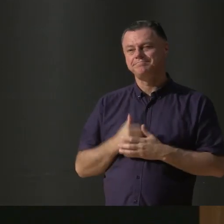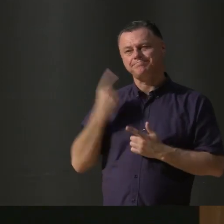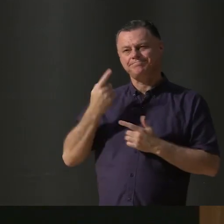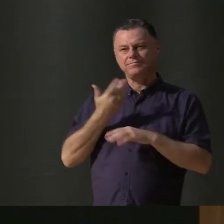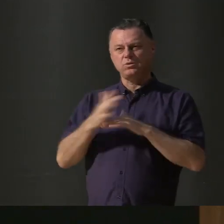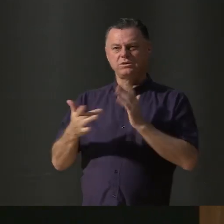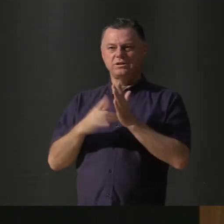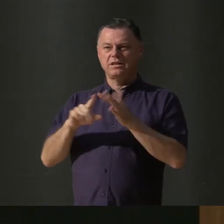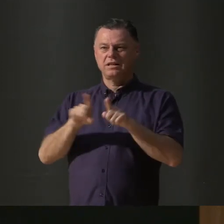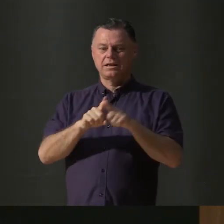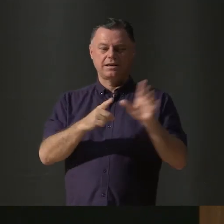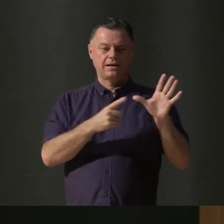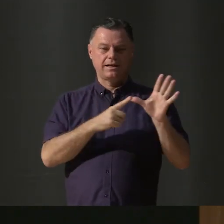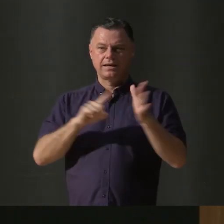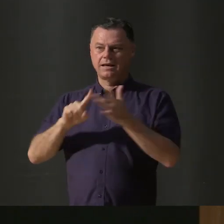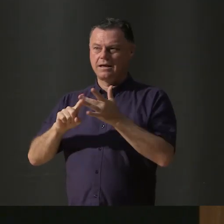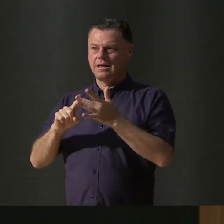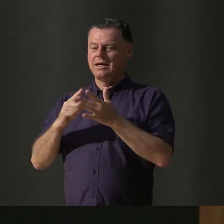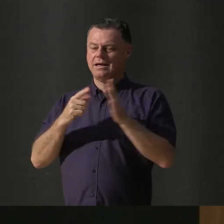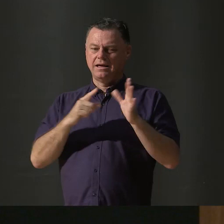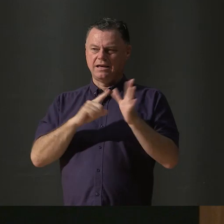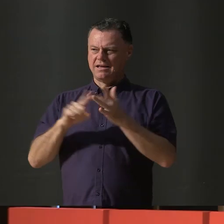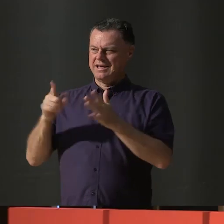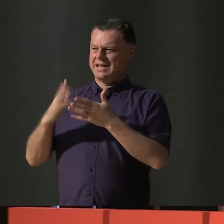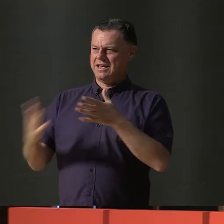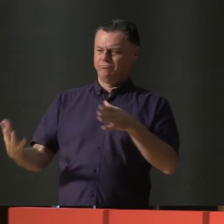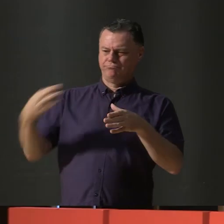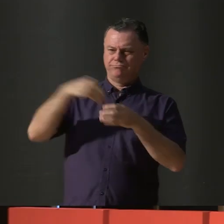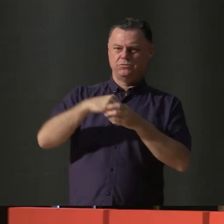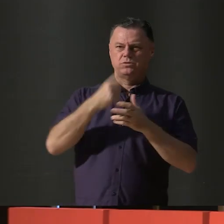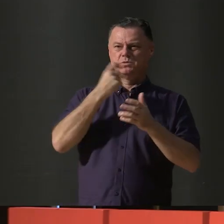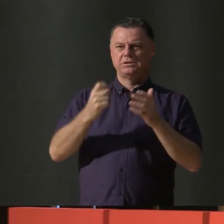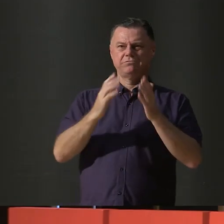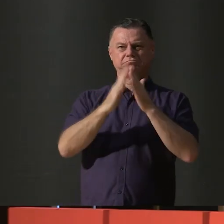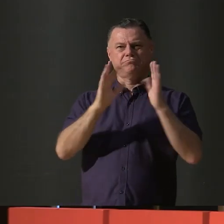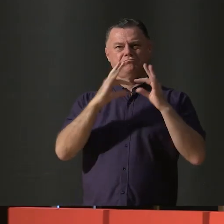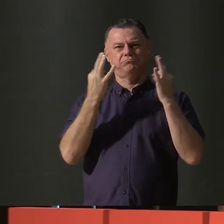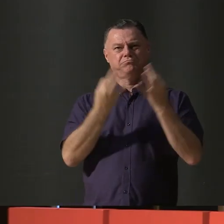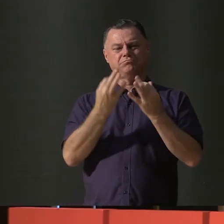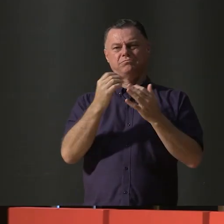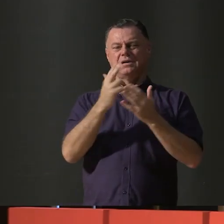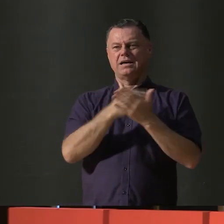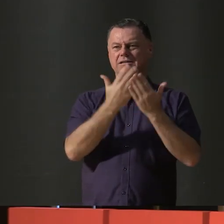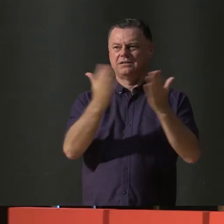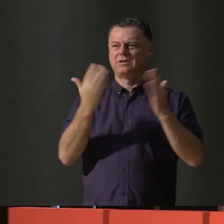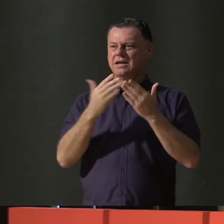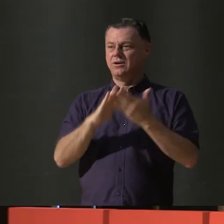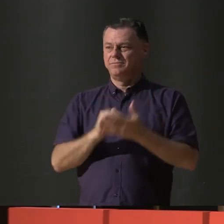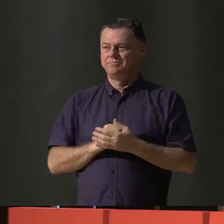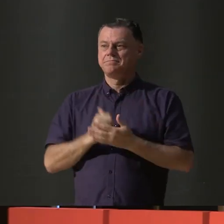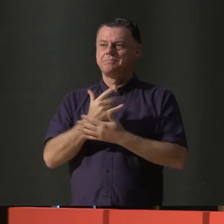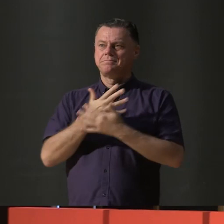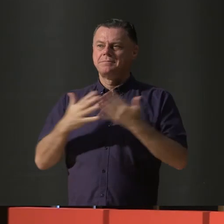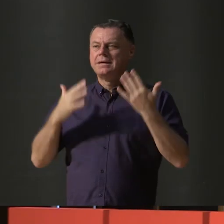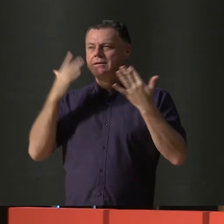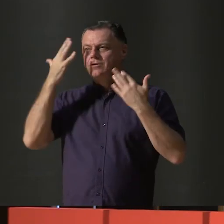technologies like AI into their operations. These new forms of digitisation have given us much to think about for the